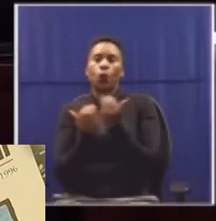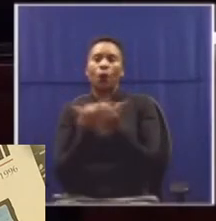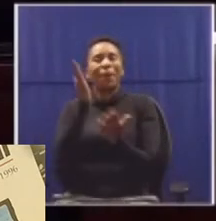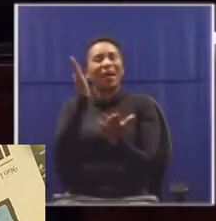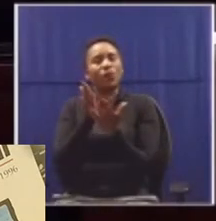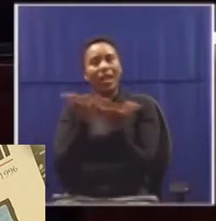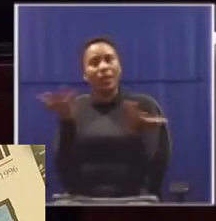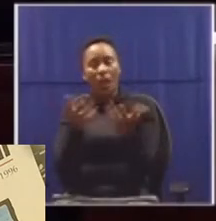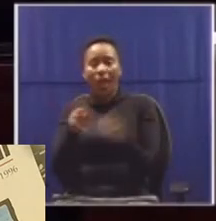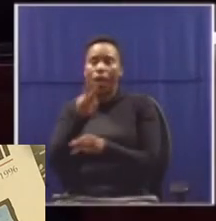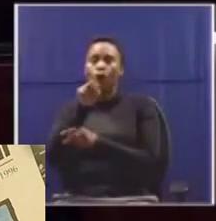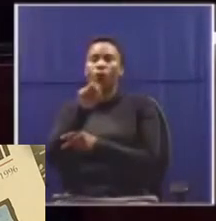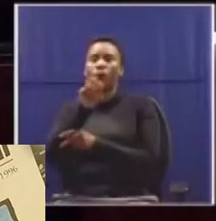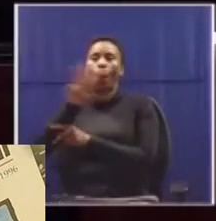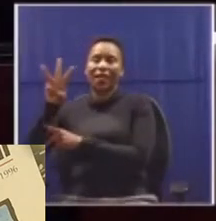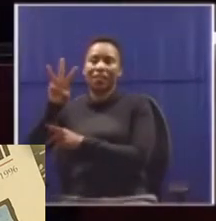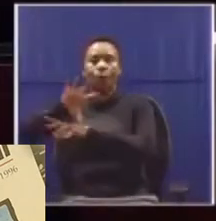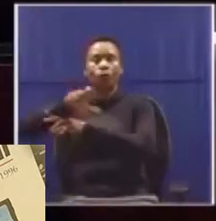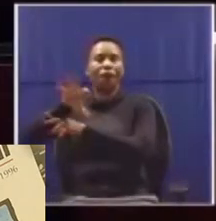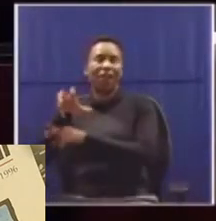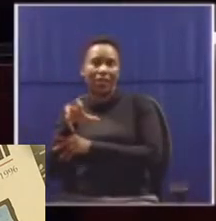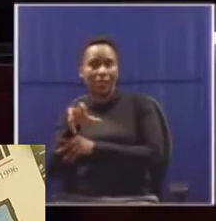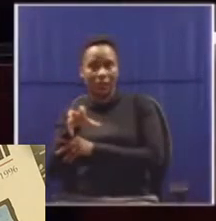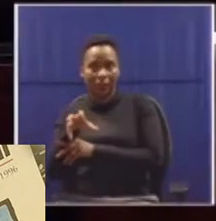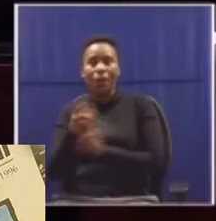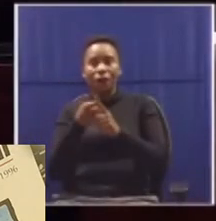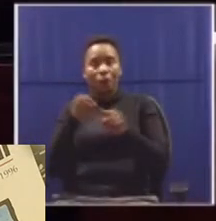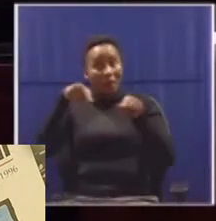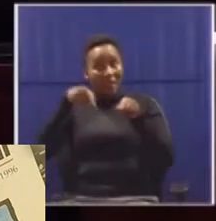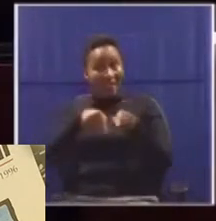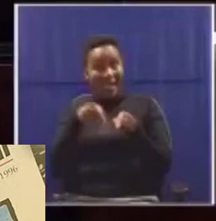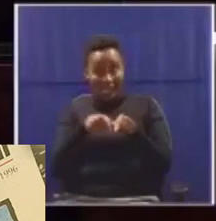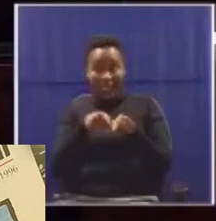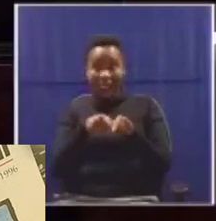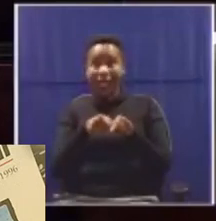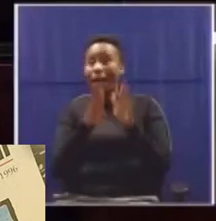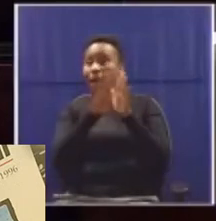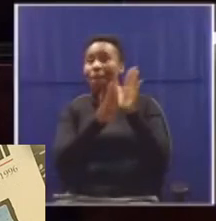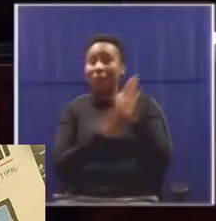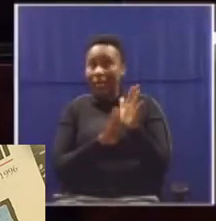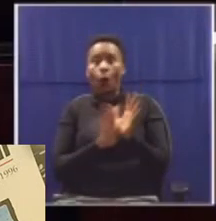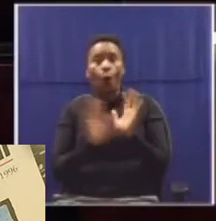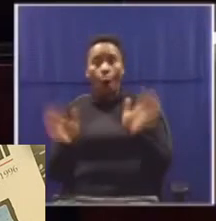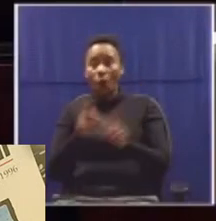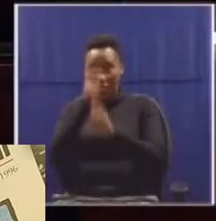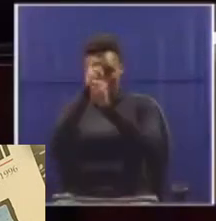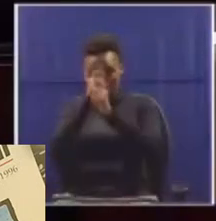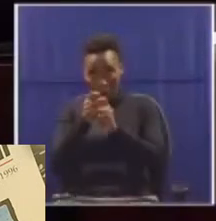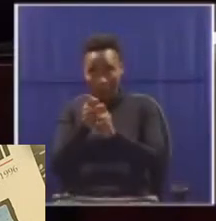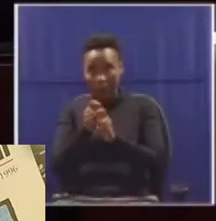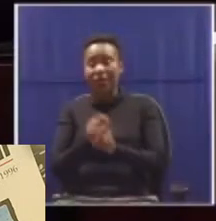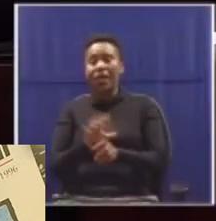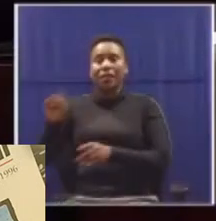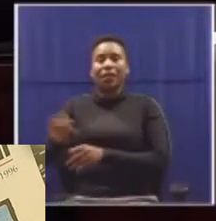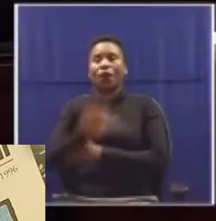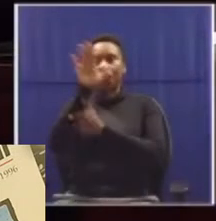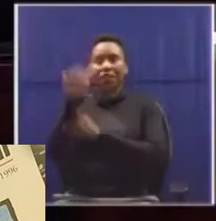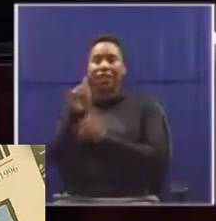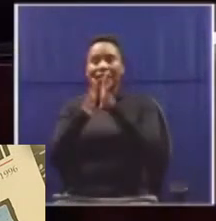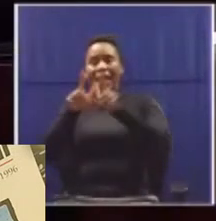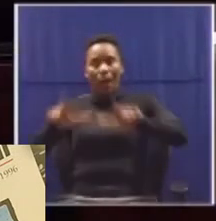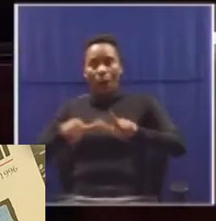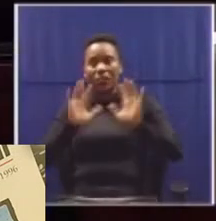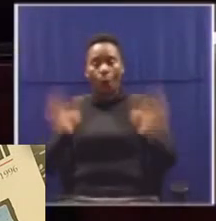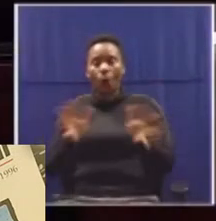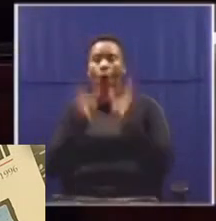the Northwest Province one trusted the passage of this bill will not only recognize sign language as an official language but also